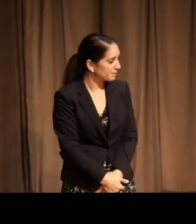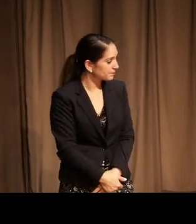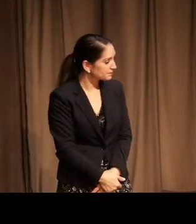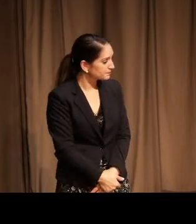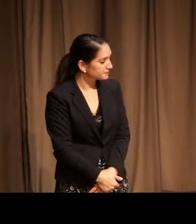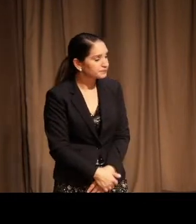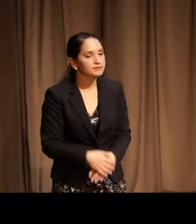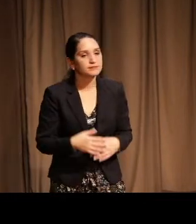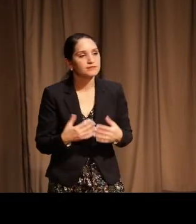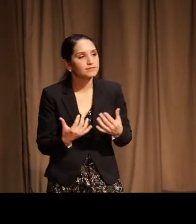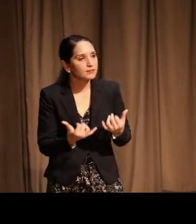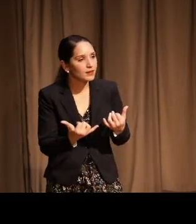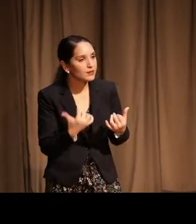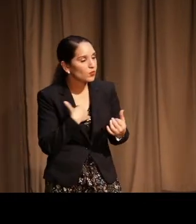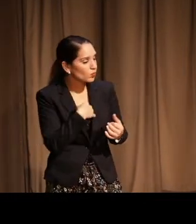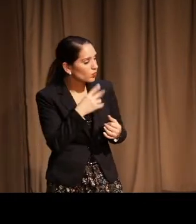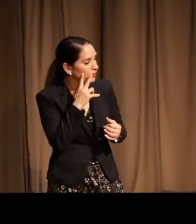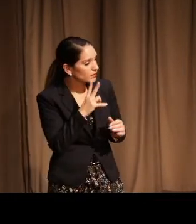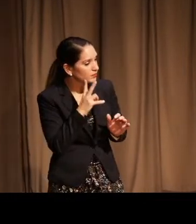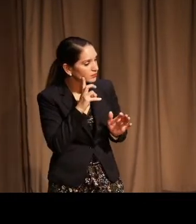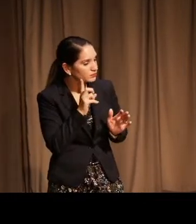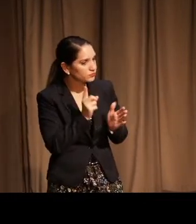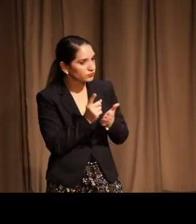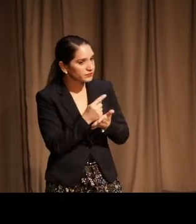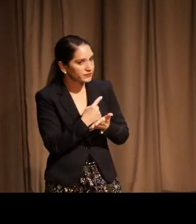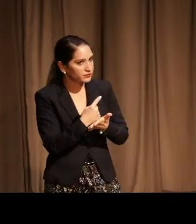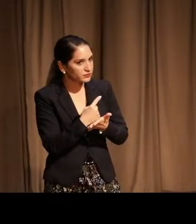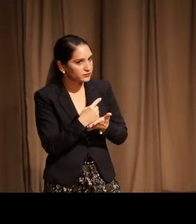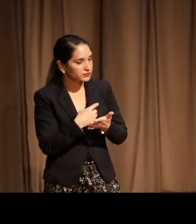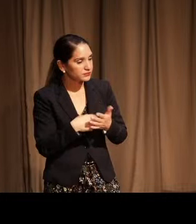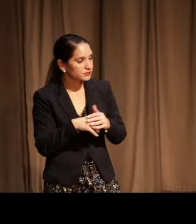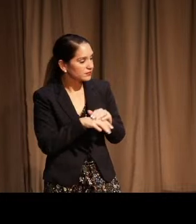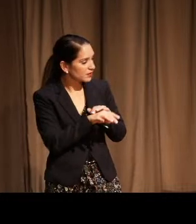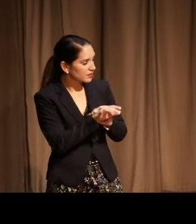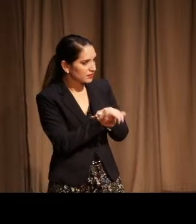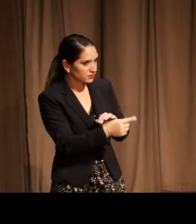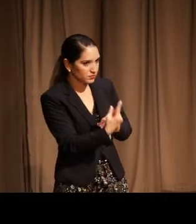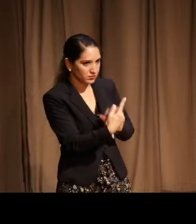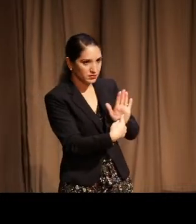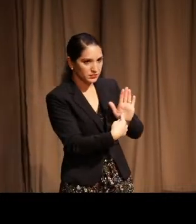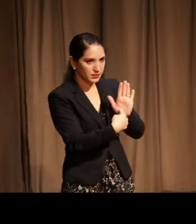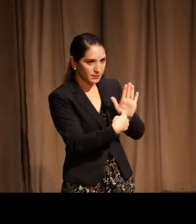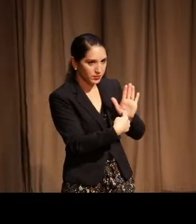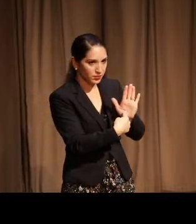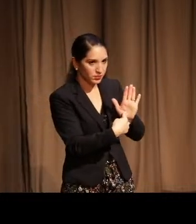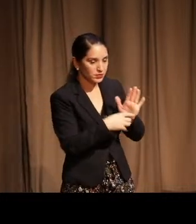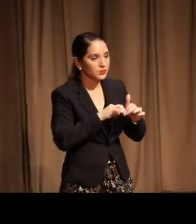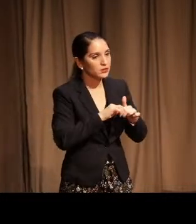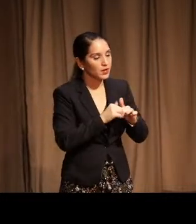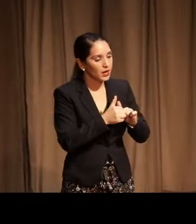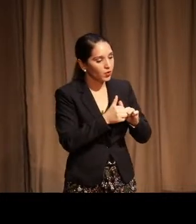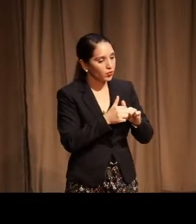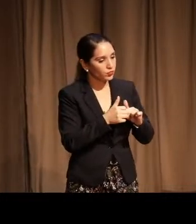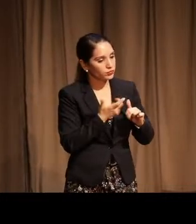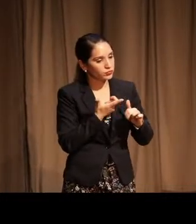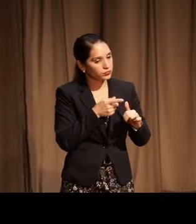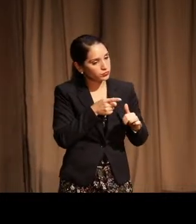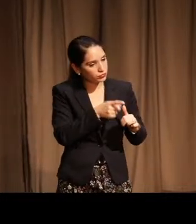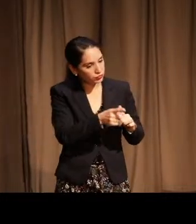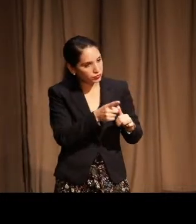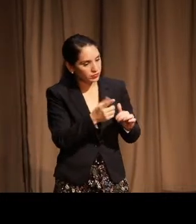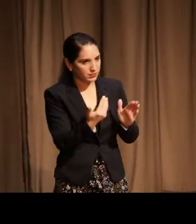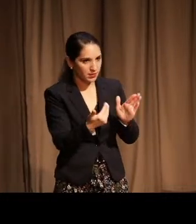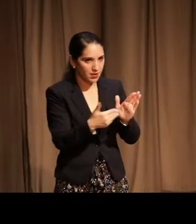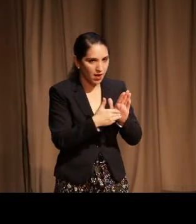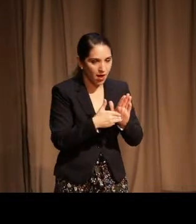And I'll just go through, and this is one example too, where you're also revisiting